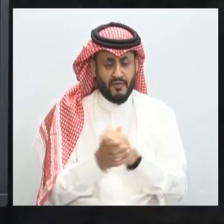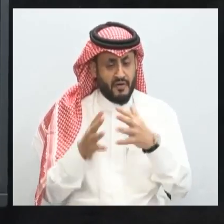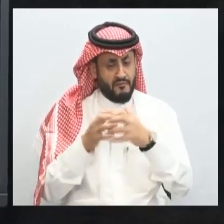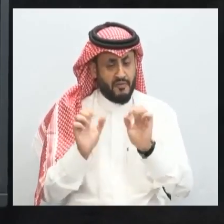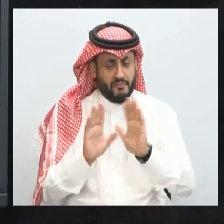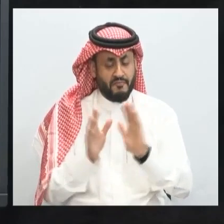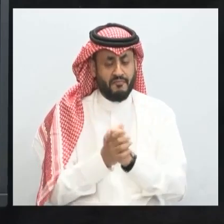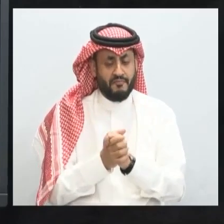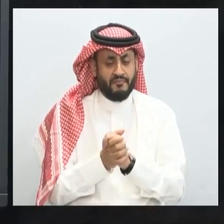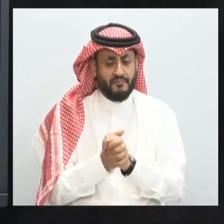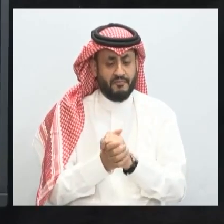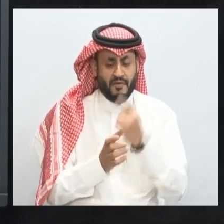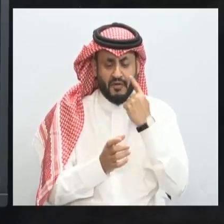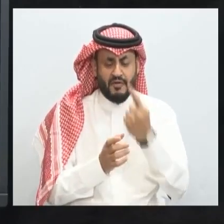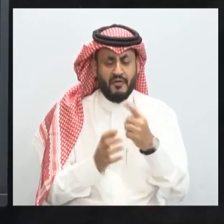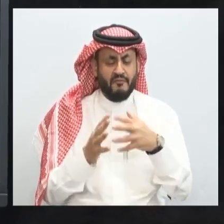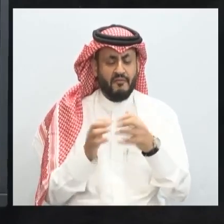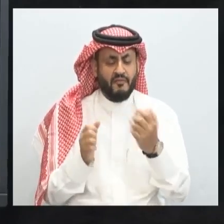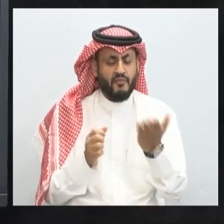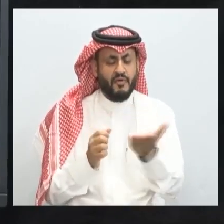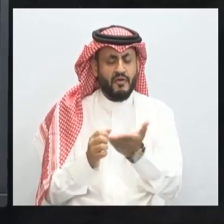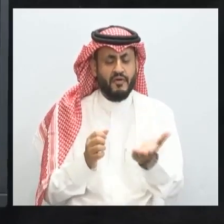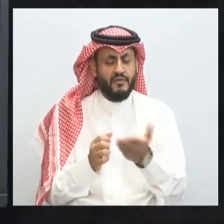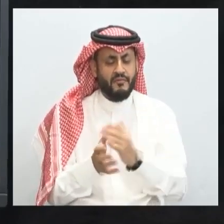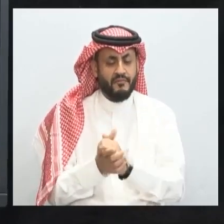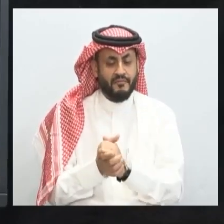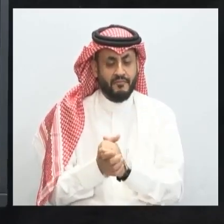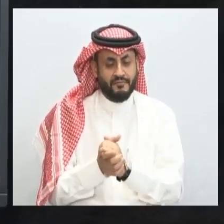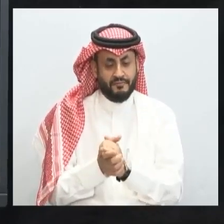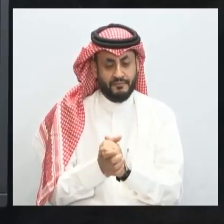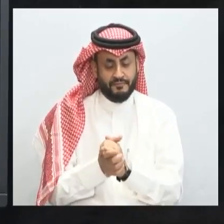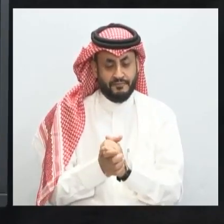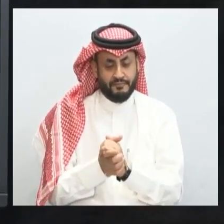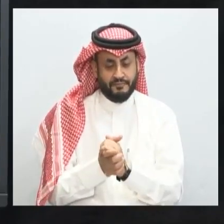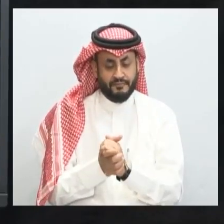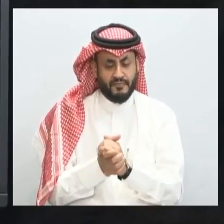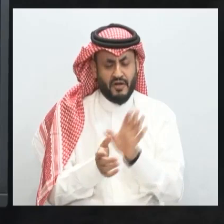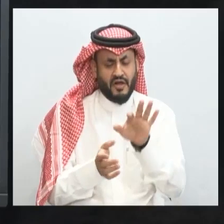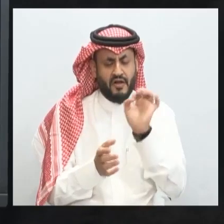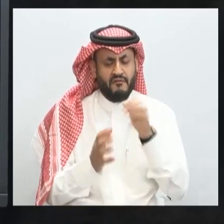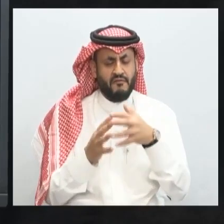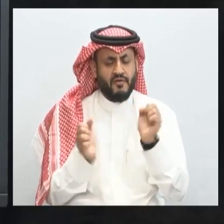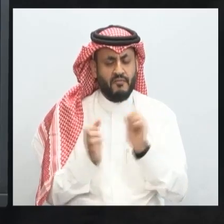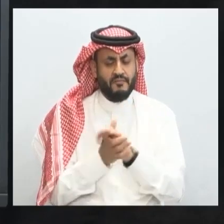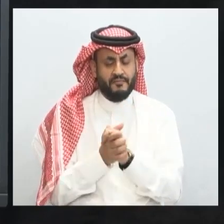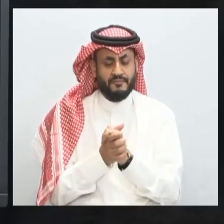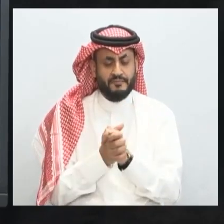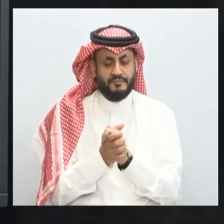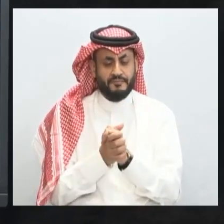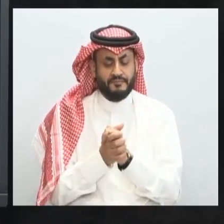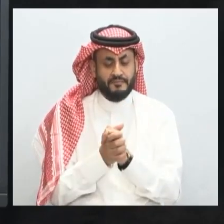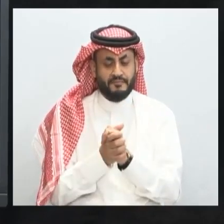vocabulary. So just look for vocabulary here. This one is short, so you are going to just look for it.